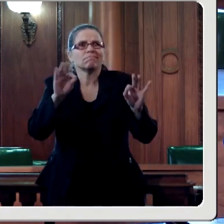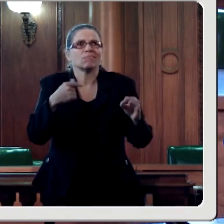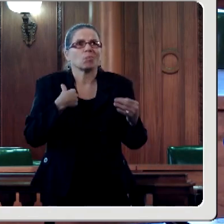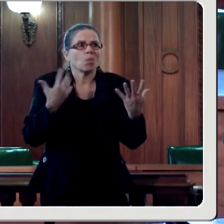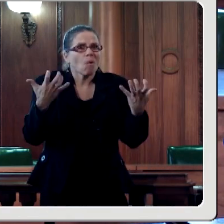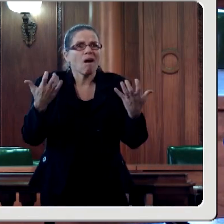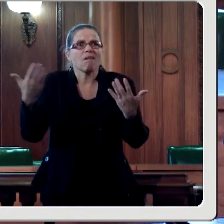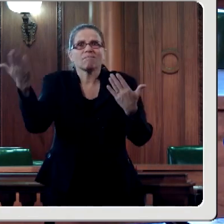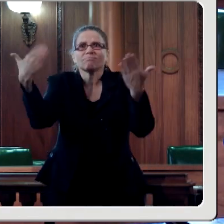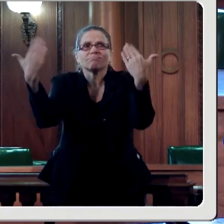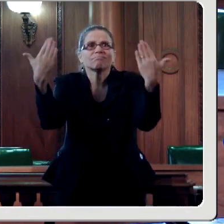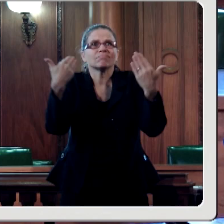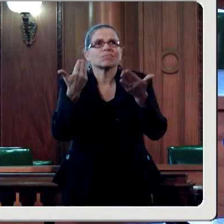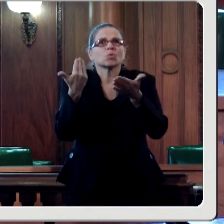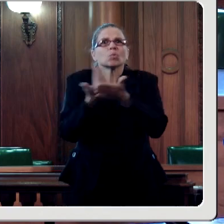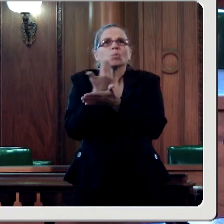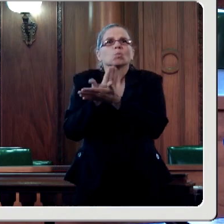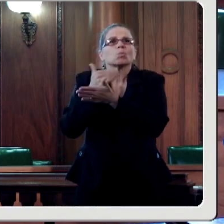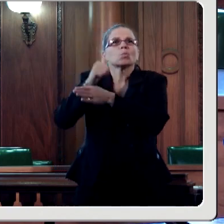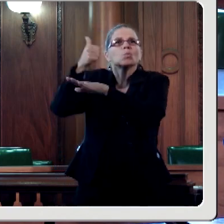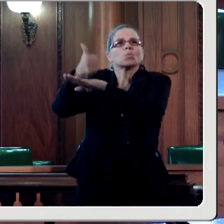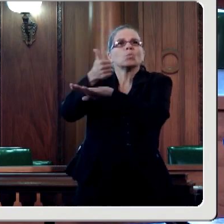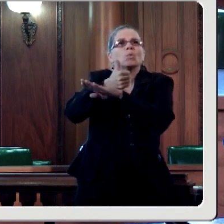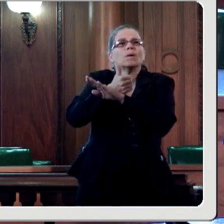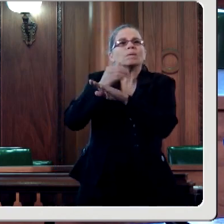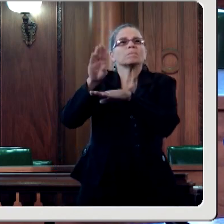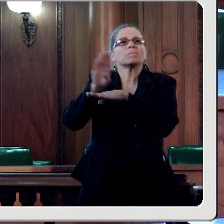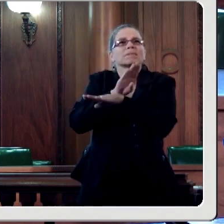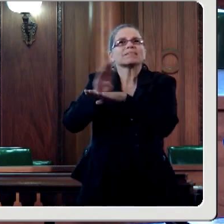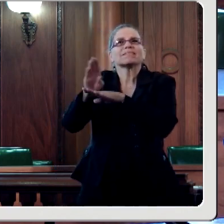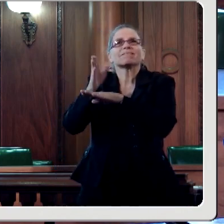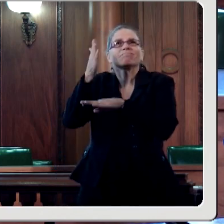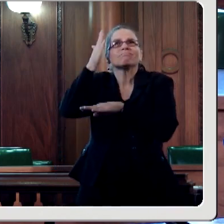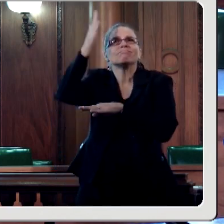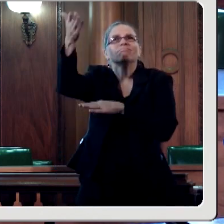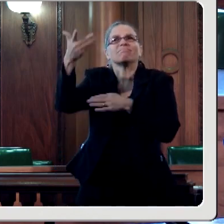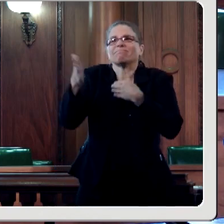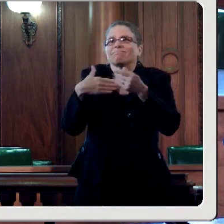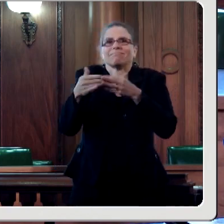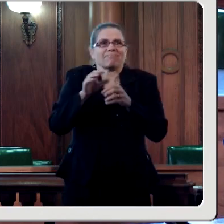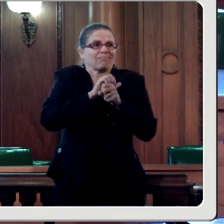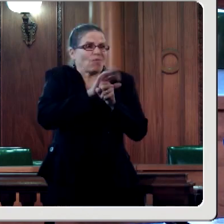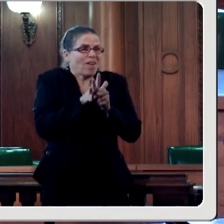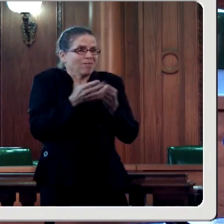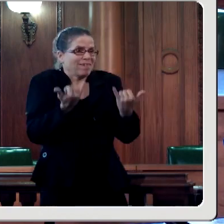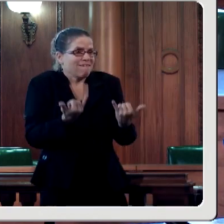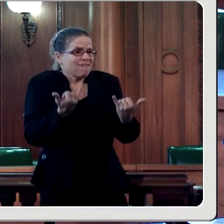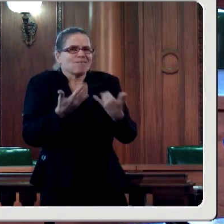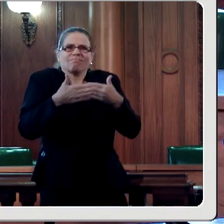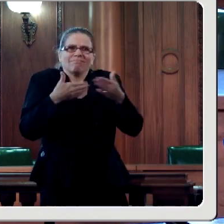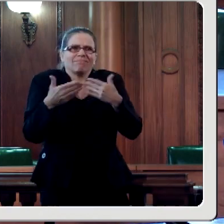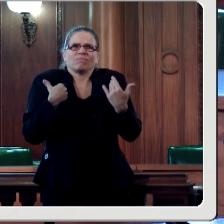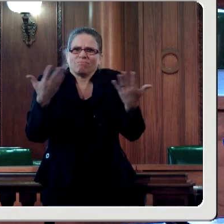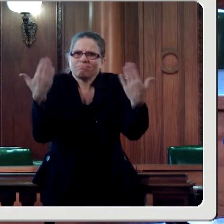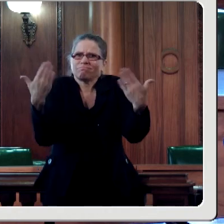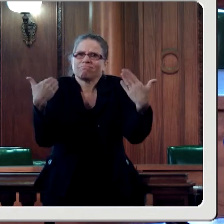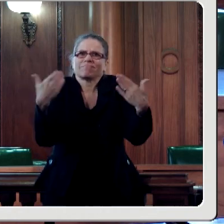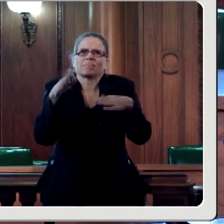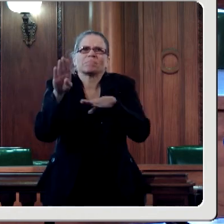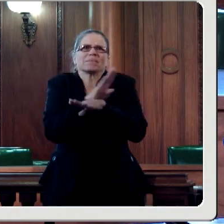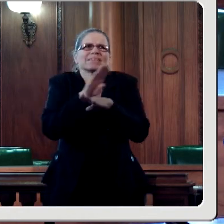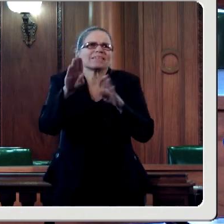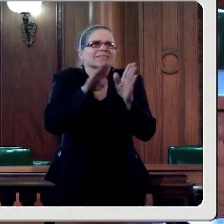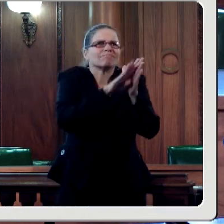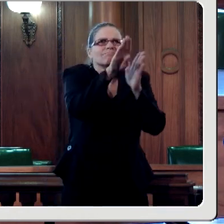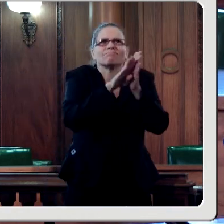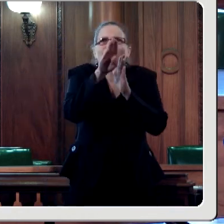developments coming to the city, even with this COVID-19 challenge. Director Tim Sheehan will bring you updating